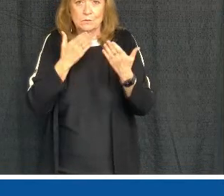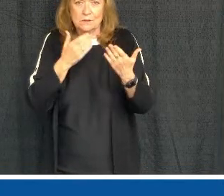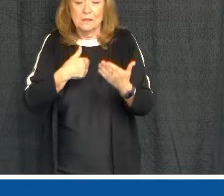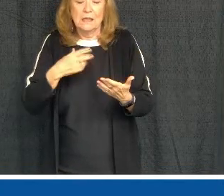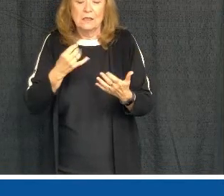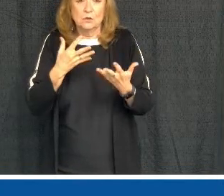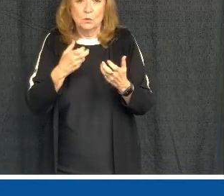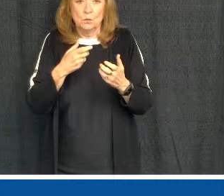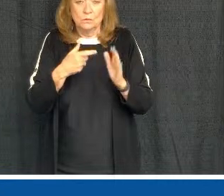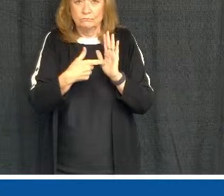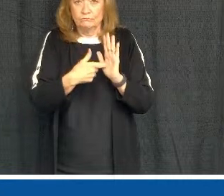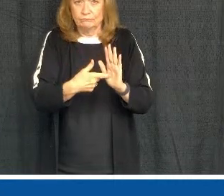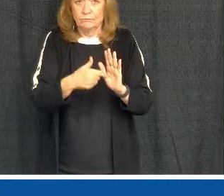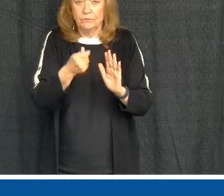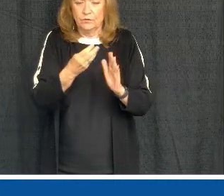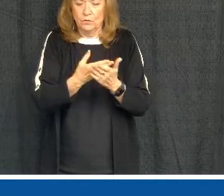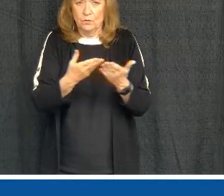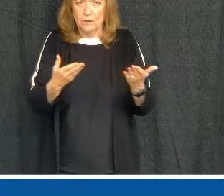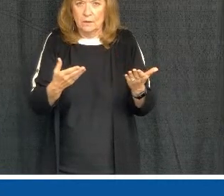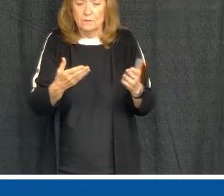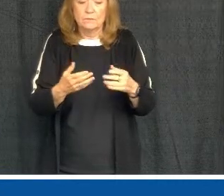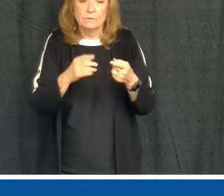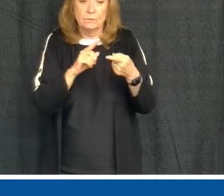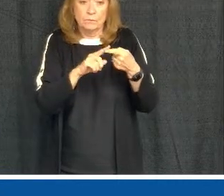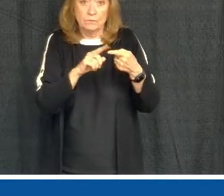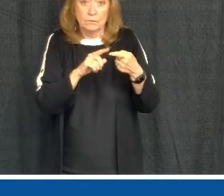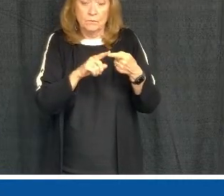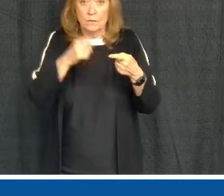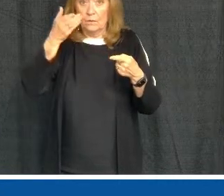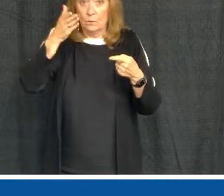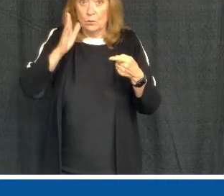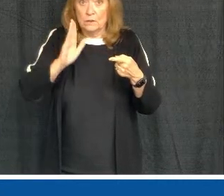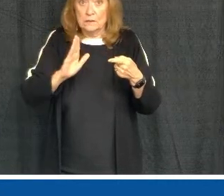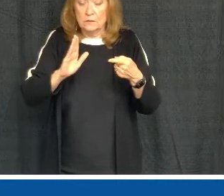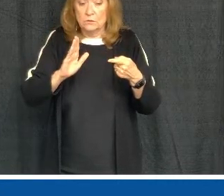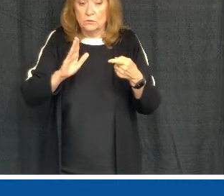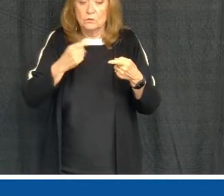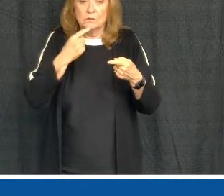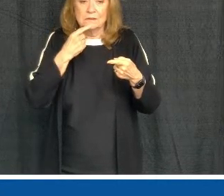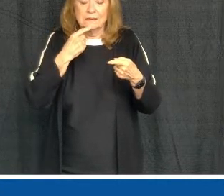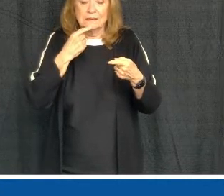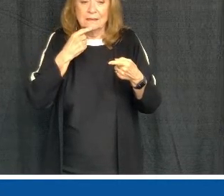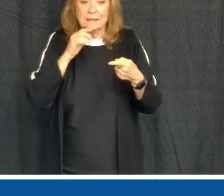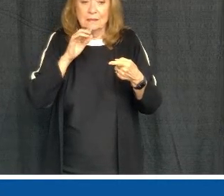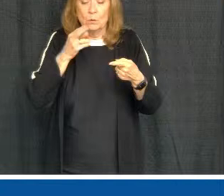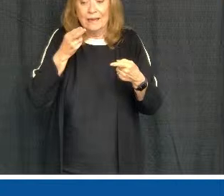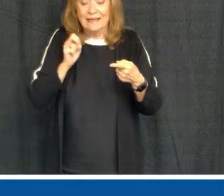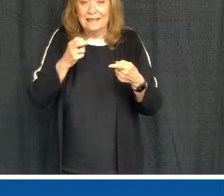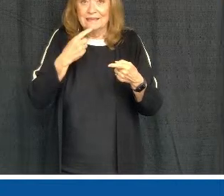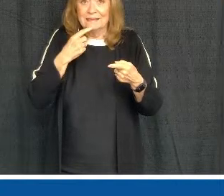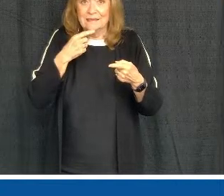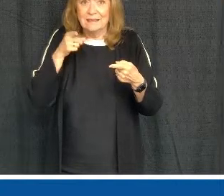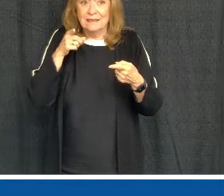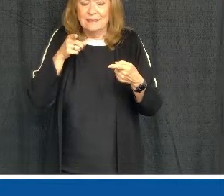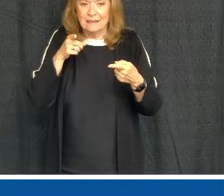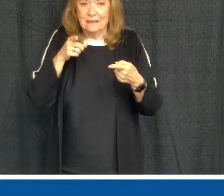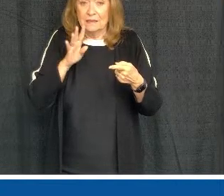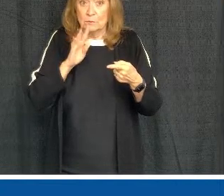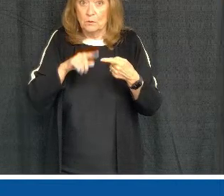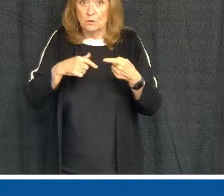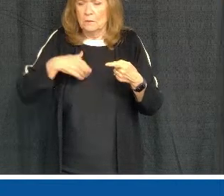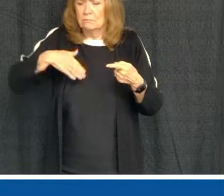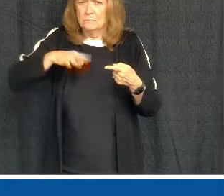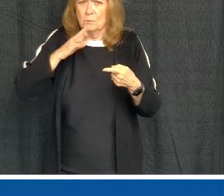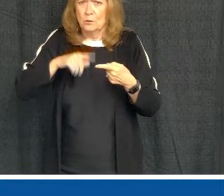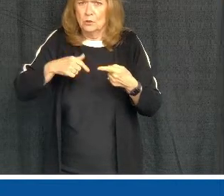point out a few things. Number one, the presenter addressed the fact that or he stated that he had spoken to me. He's not spoken